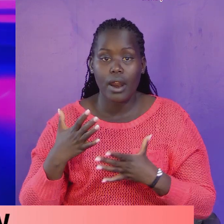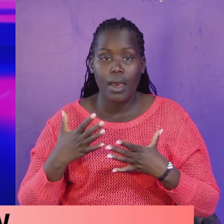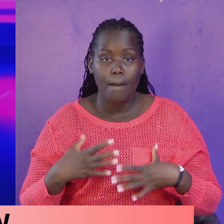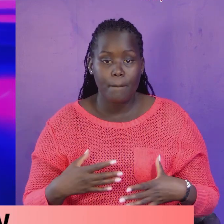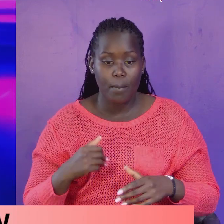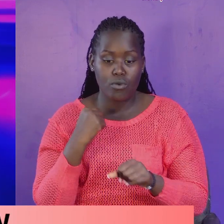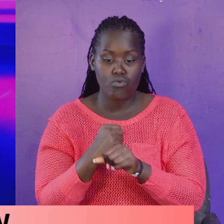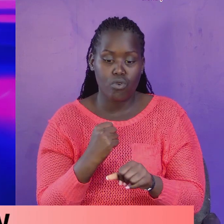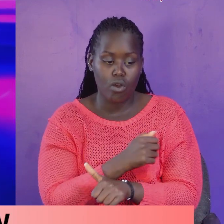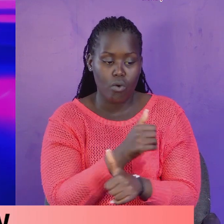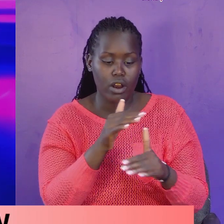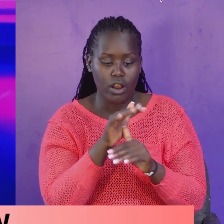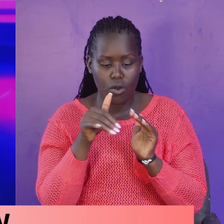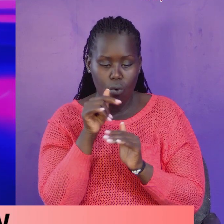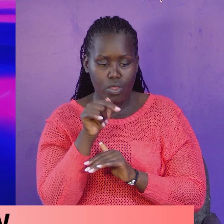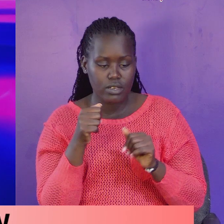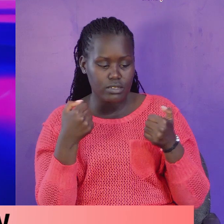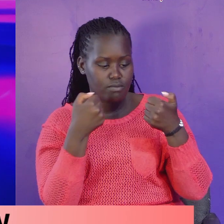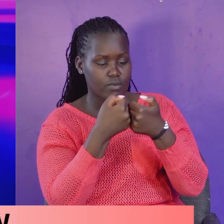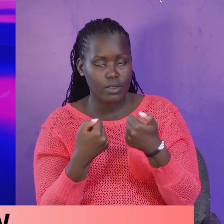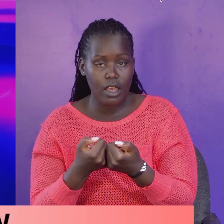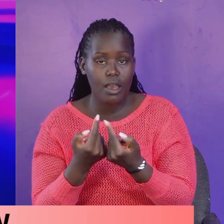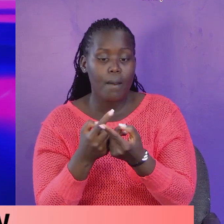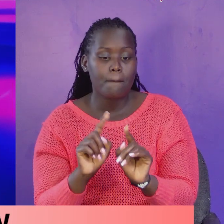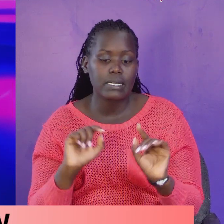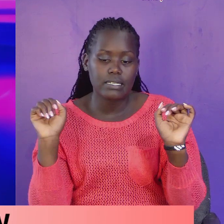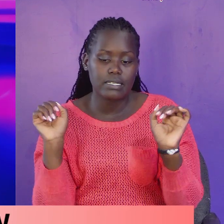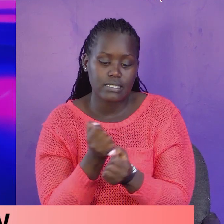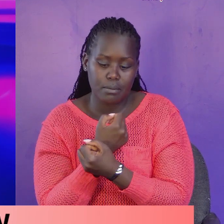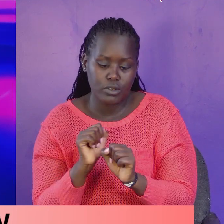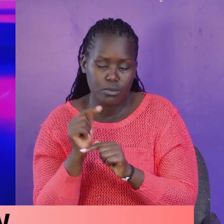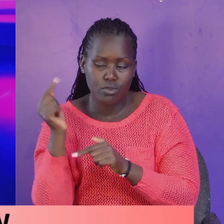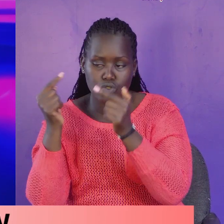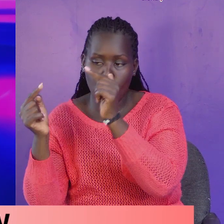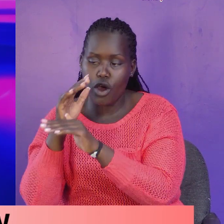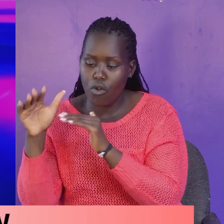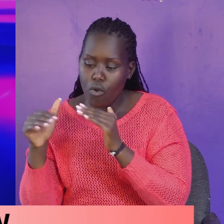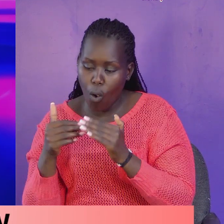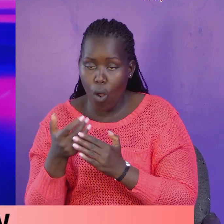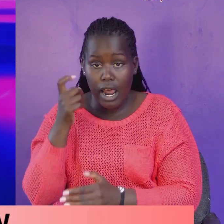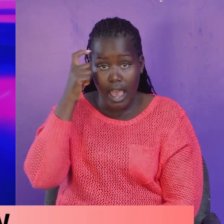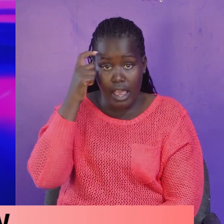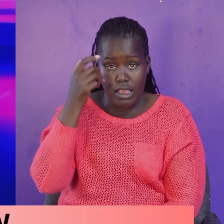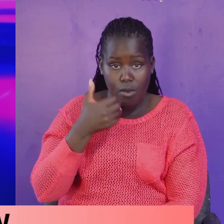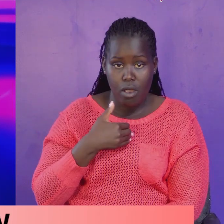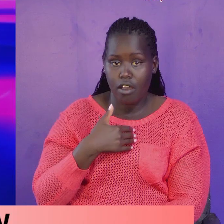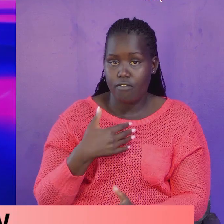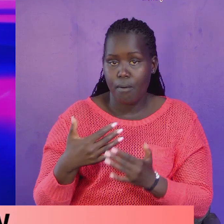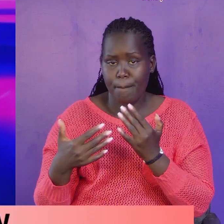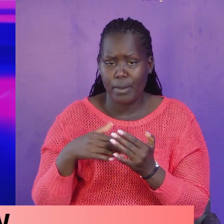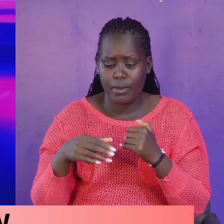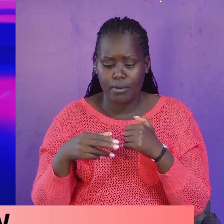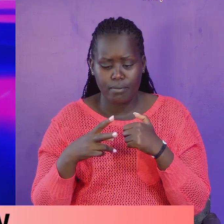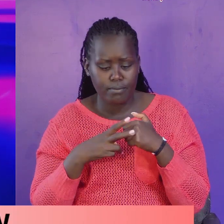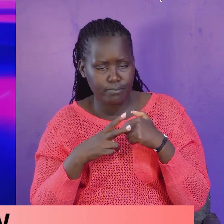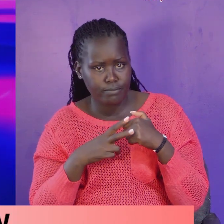well in all these competitions, but they can't win all of them, because I think we have around